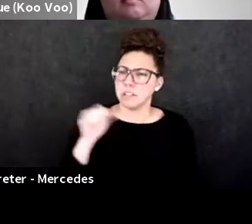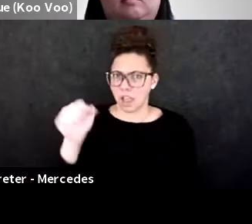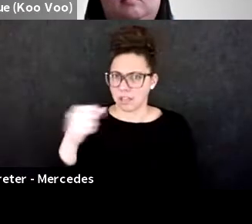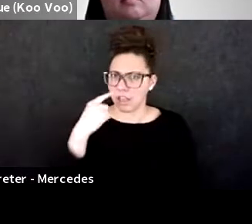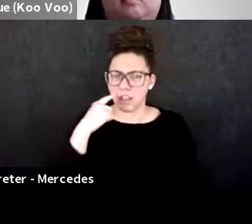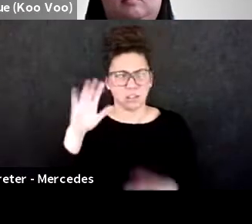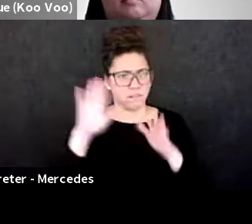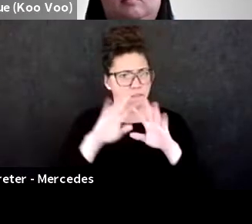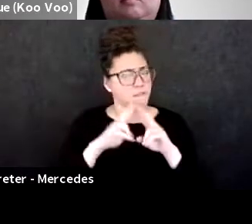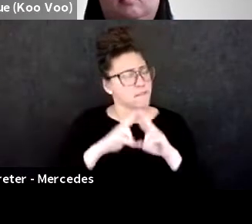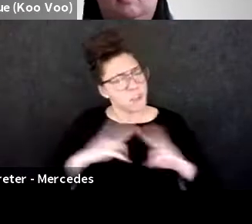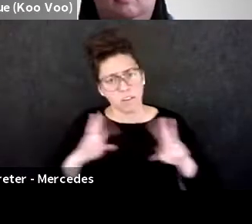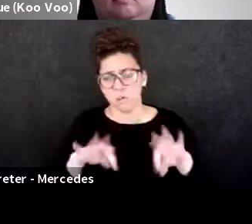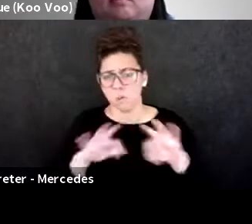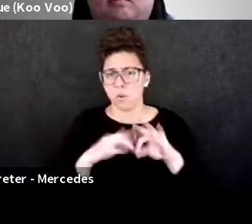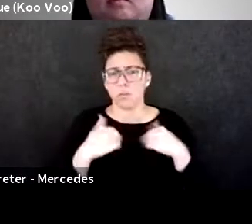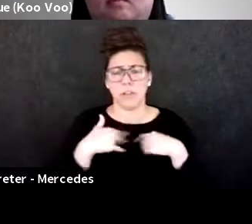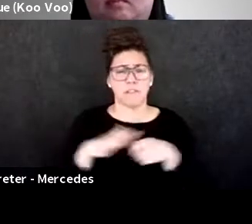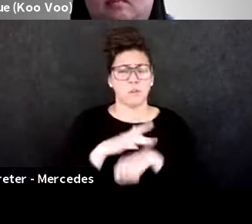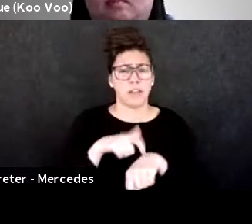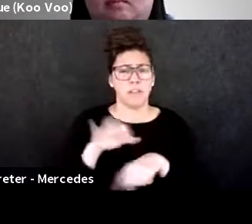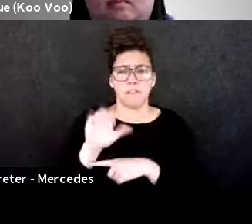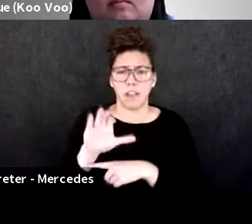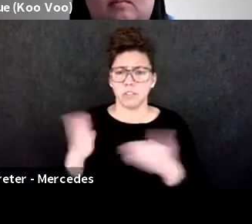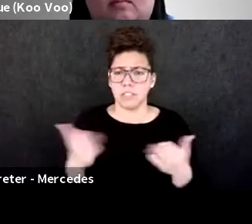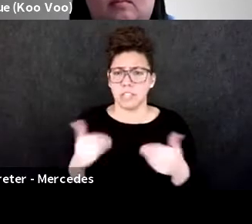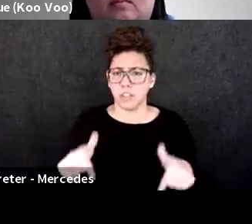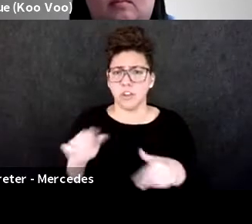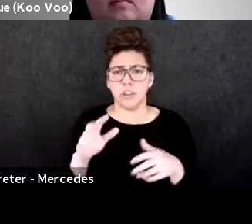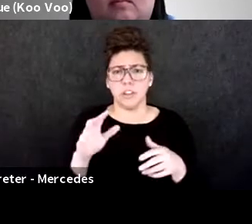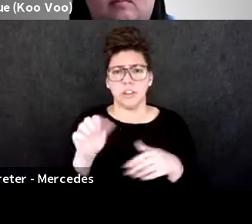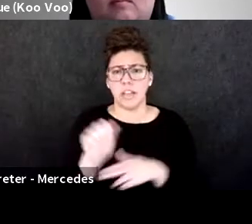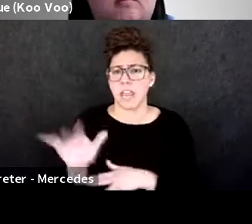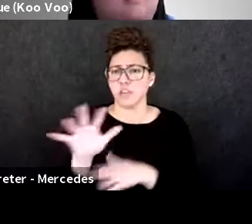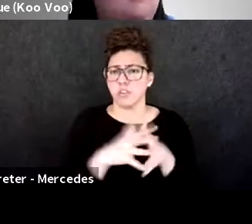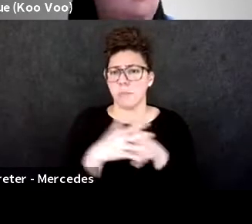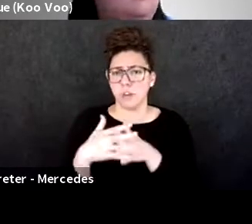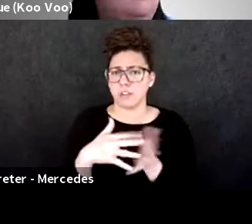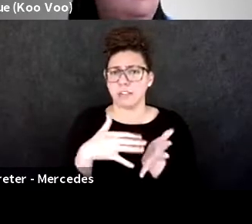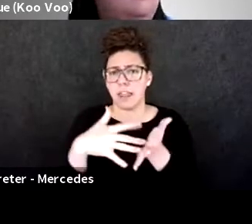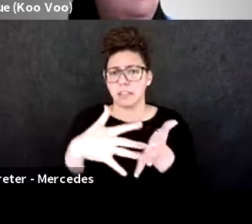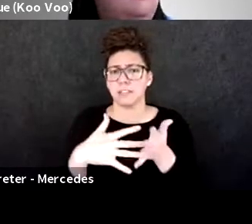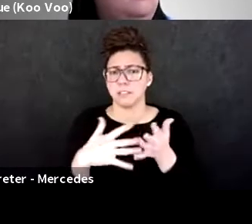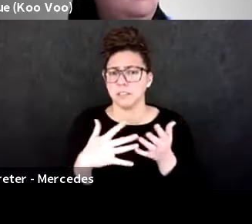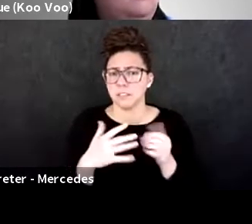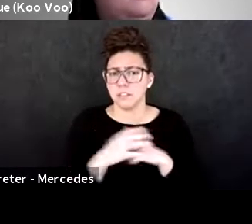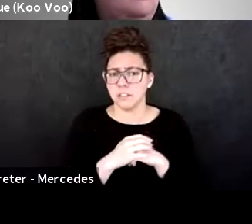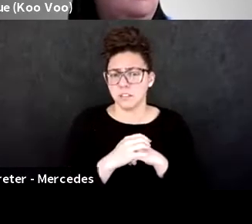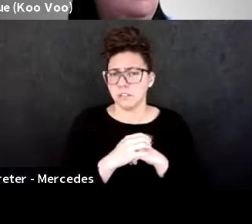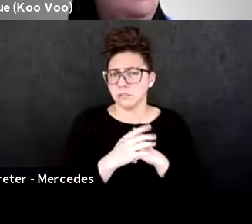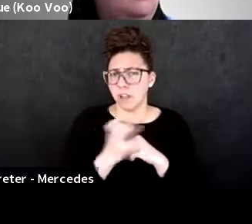Studies full-time faculty member at Fresno City. And I wanna make sure my views are known as